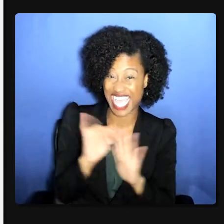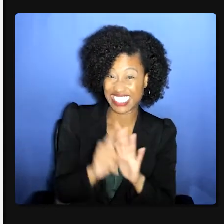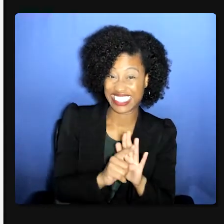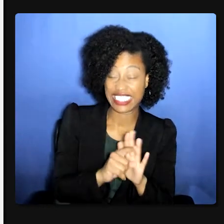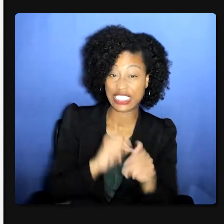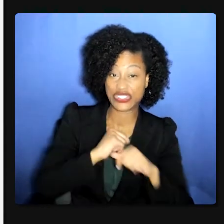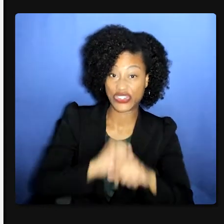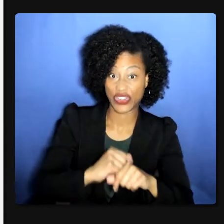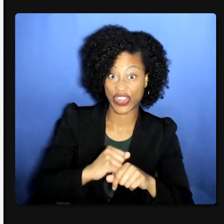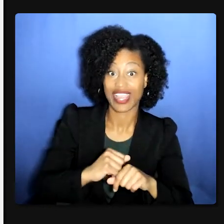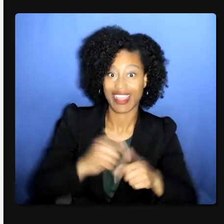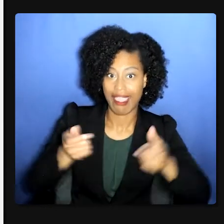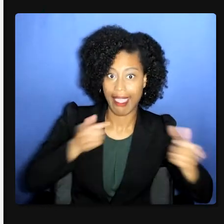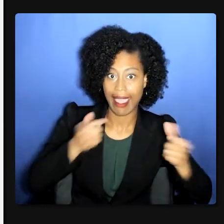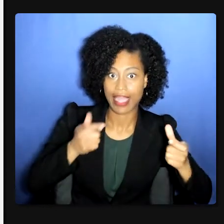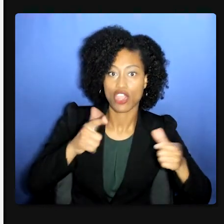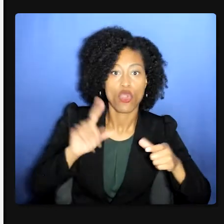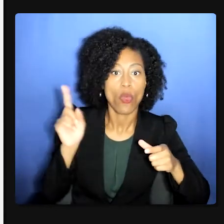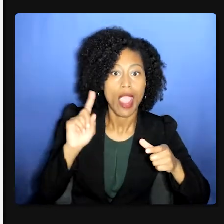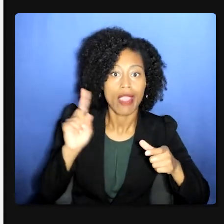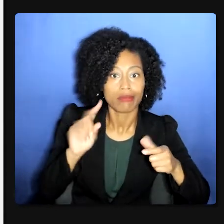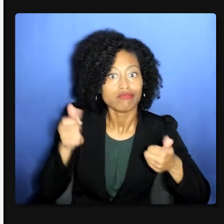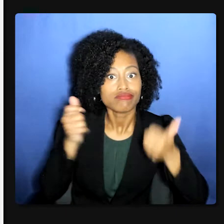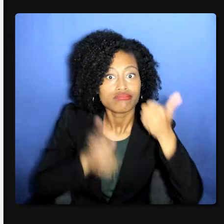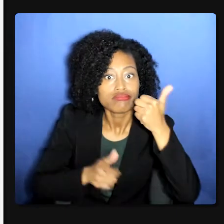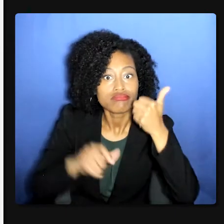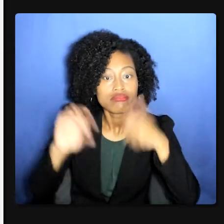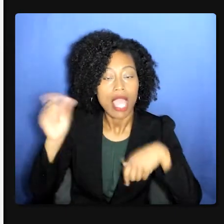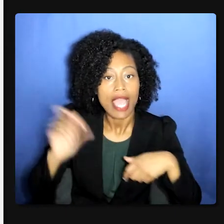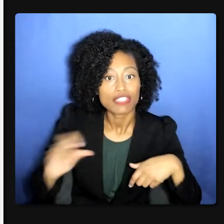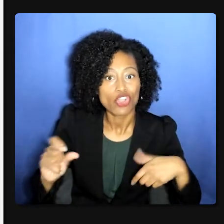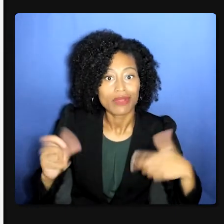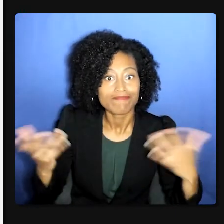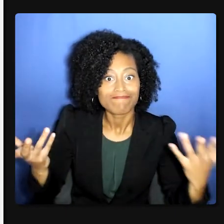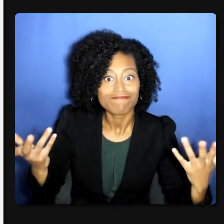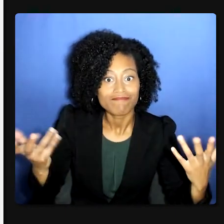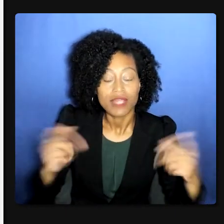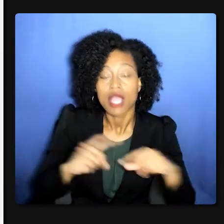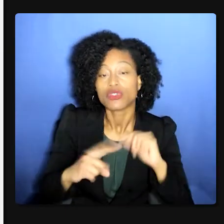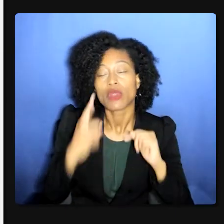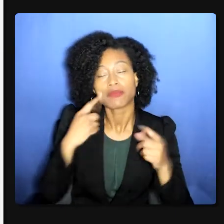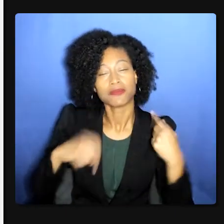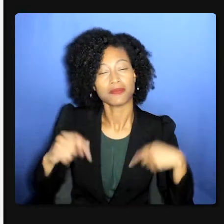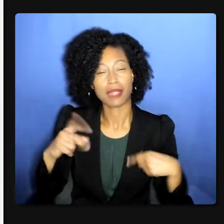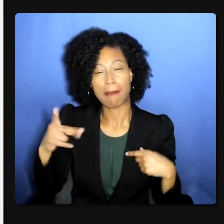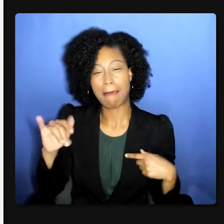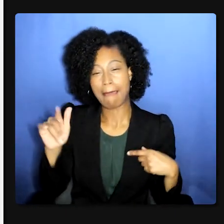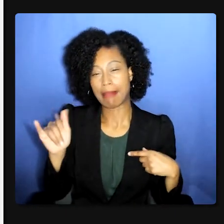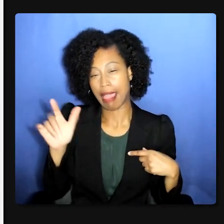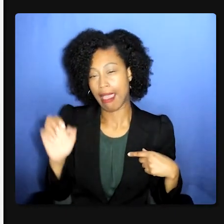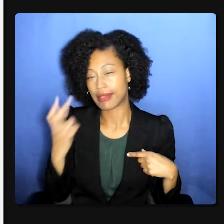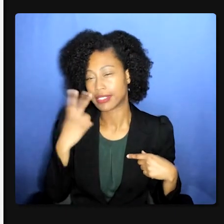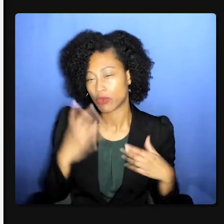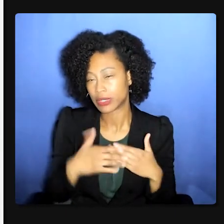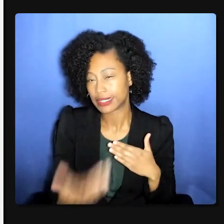and conveniently managed for you within Azure. All right, let's hop back to the pipeline and see what happens next.